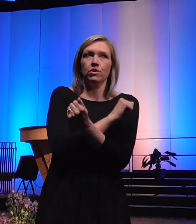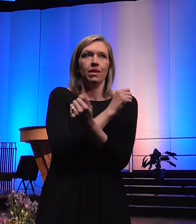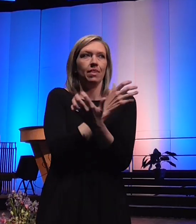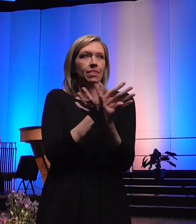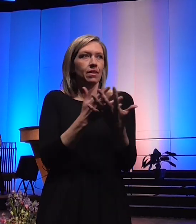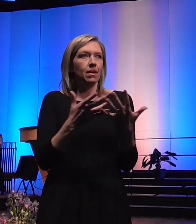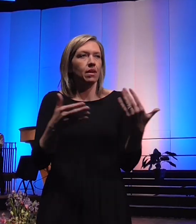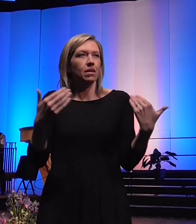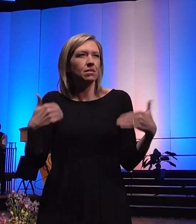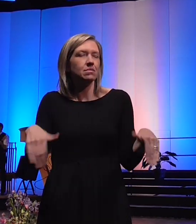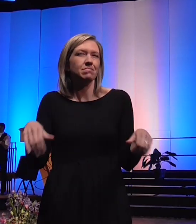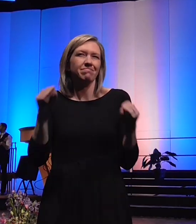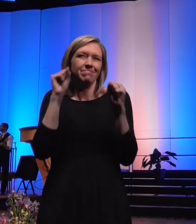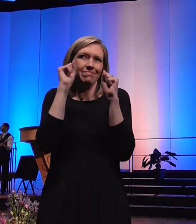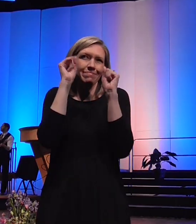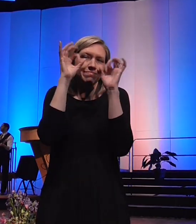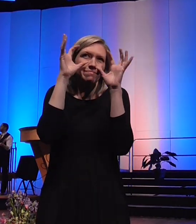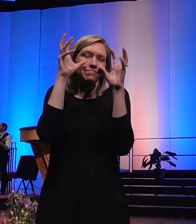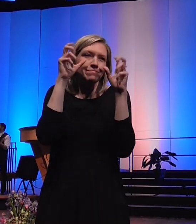Everything is a wonder,